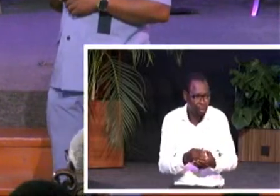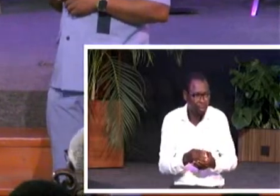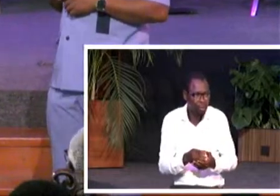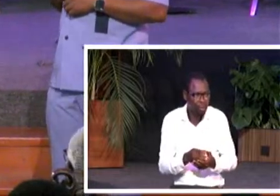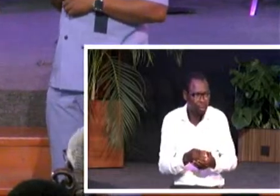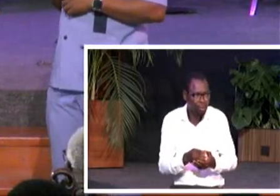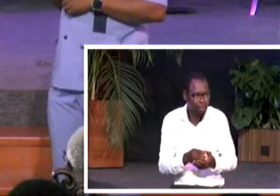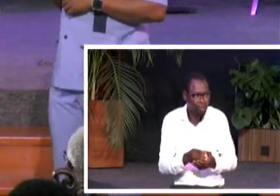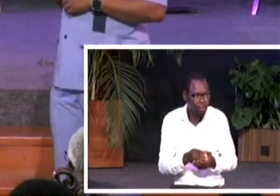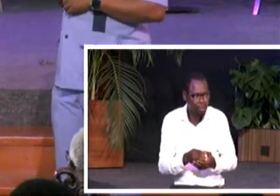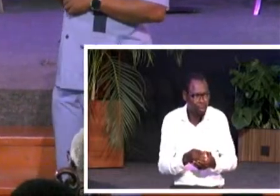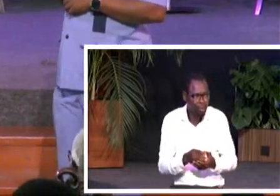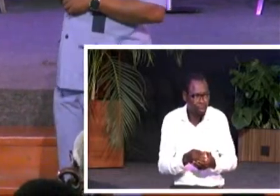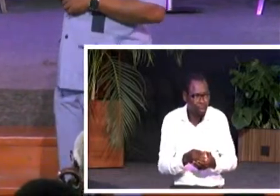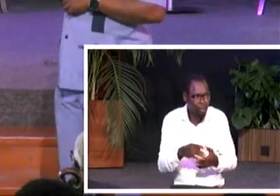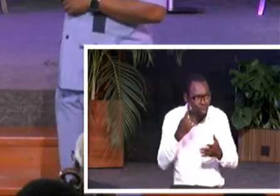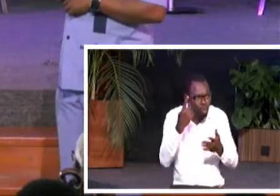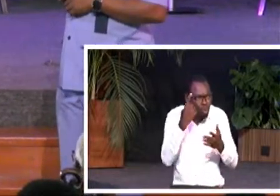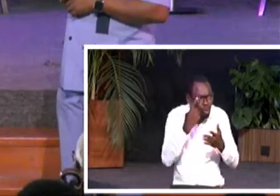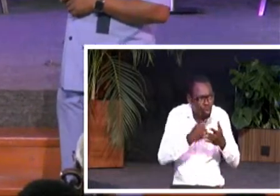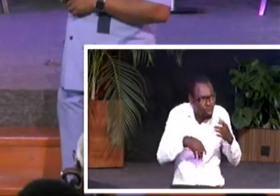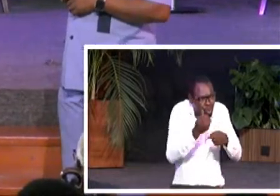Sometimes. Yes.